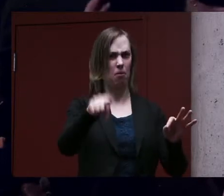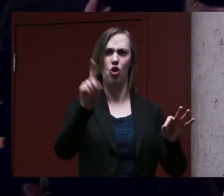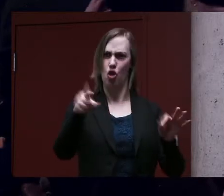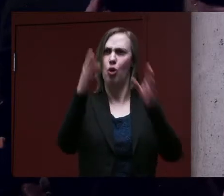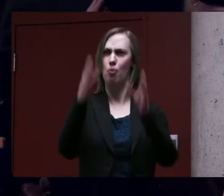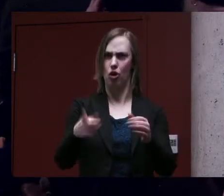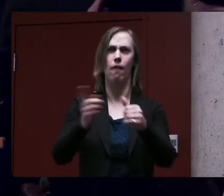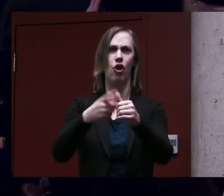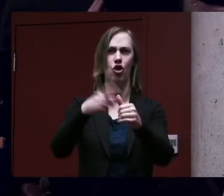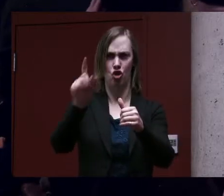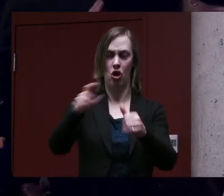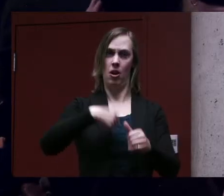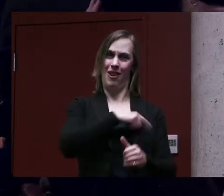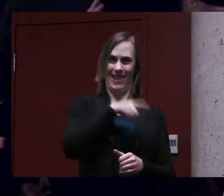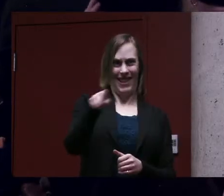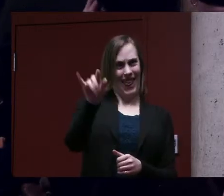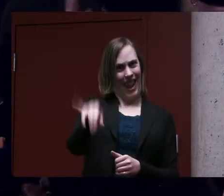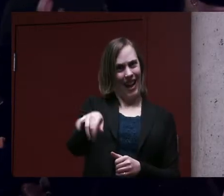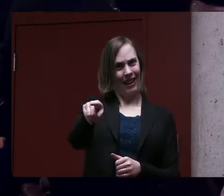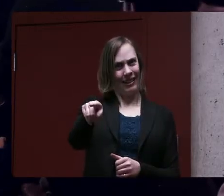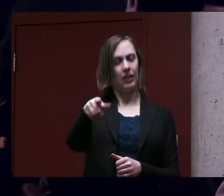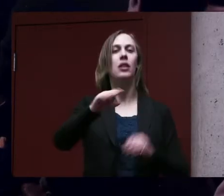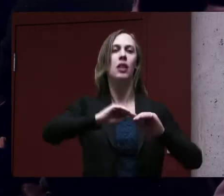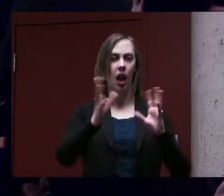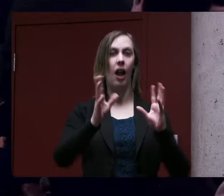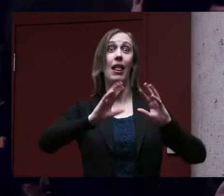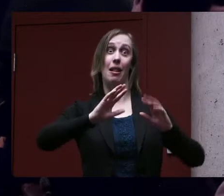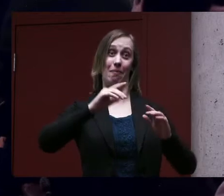arguments on the details about what that means.